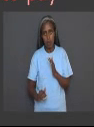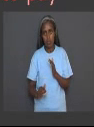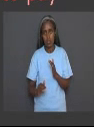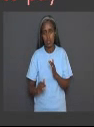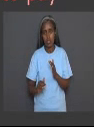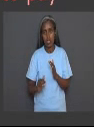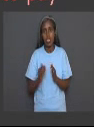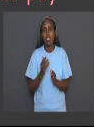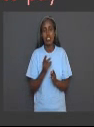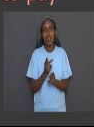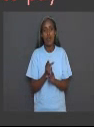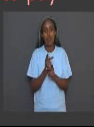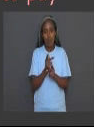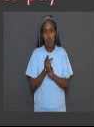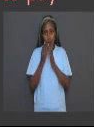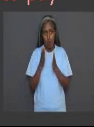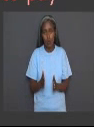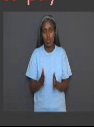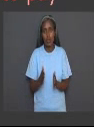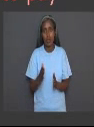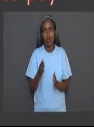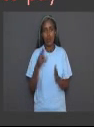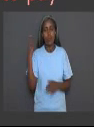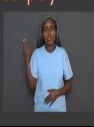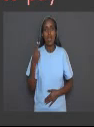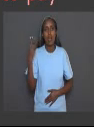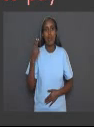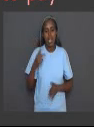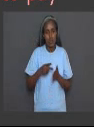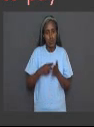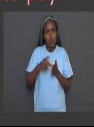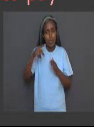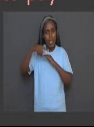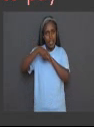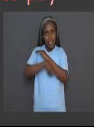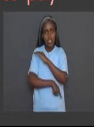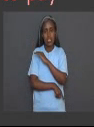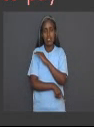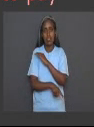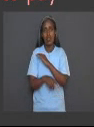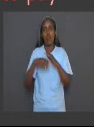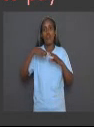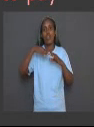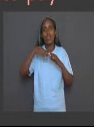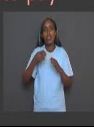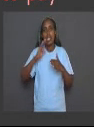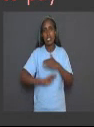the borrower will be obliged to pay a great deal of interest.